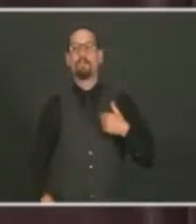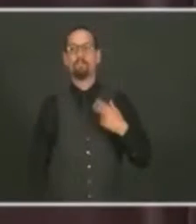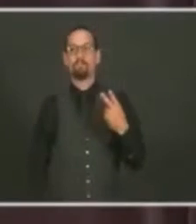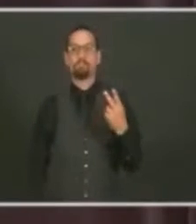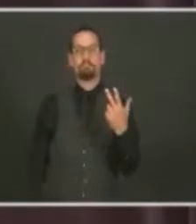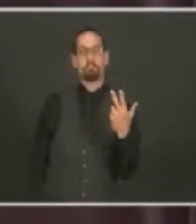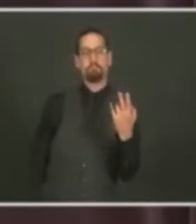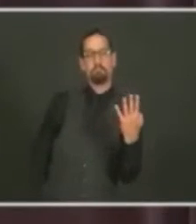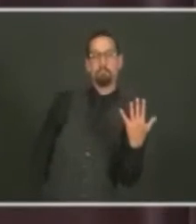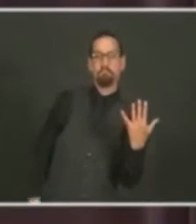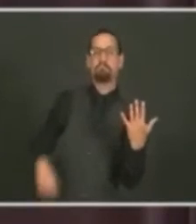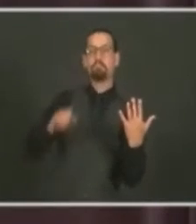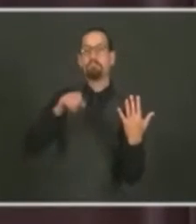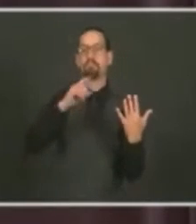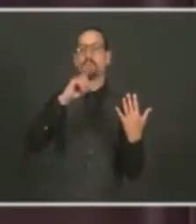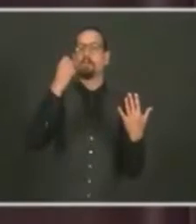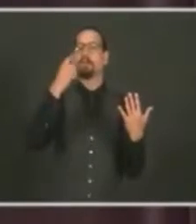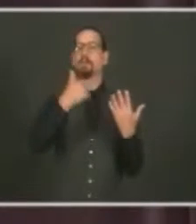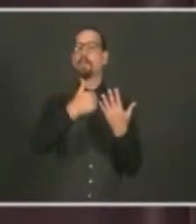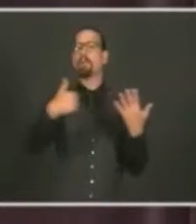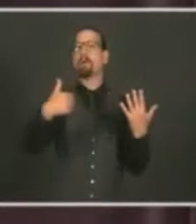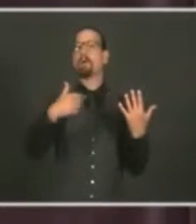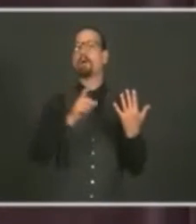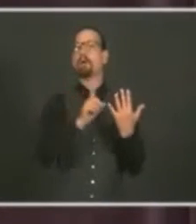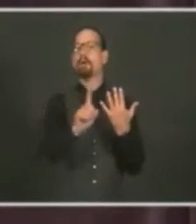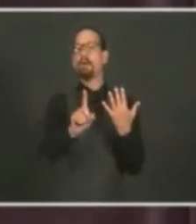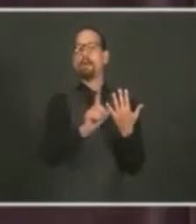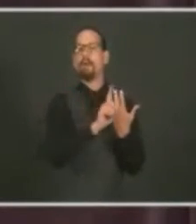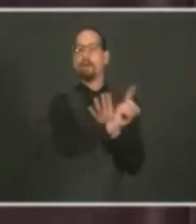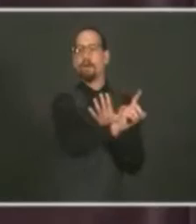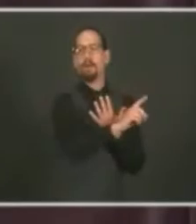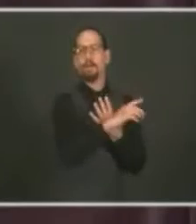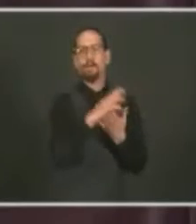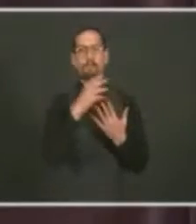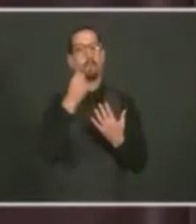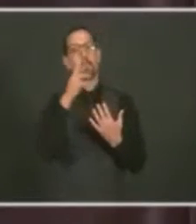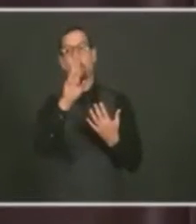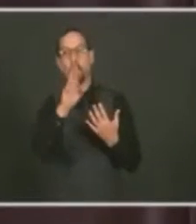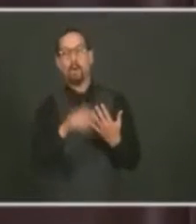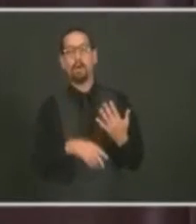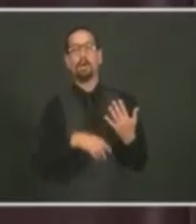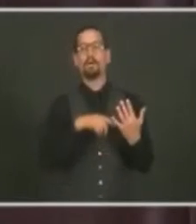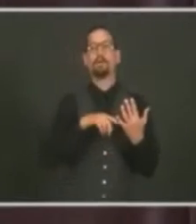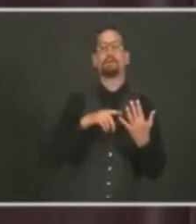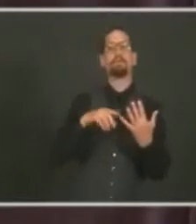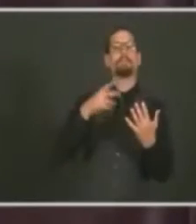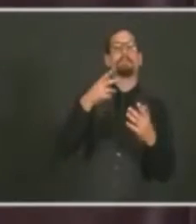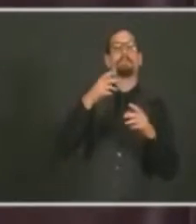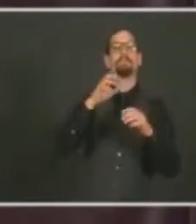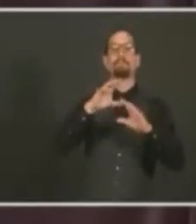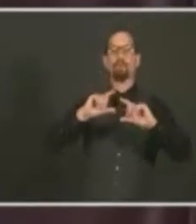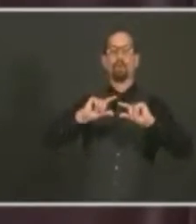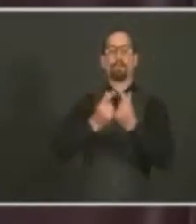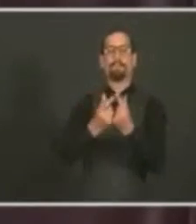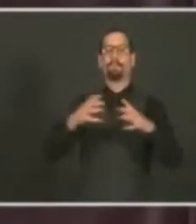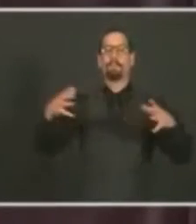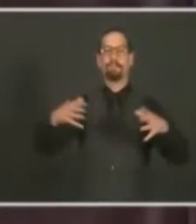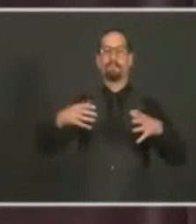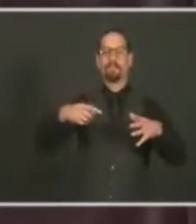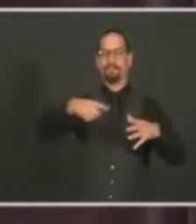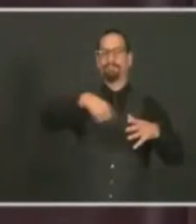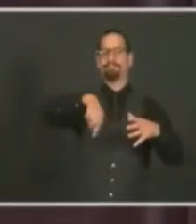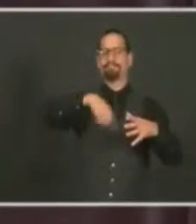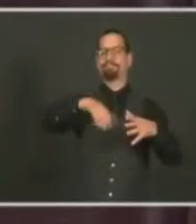to recognize that those cases tended to have a common exposure, oftentimes even outside of